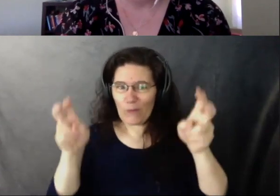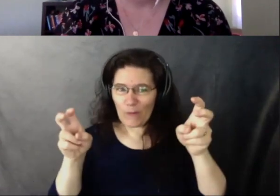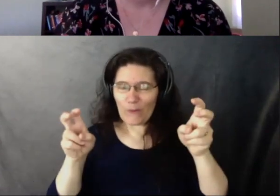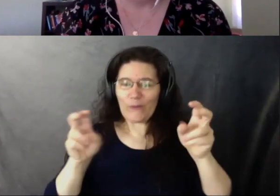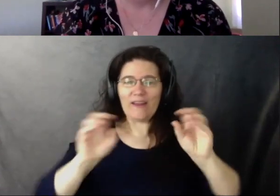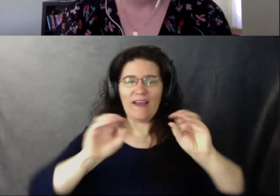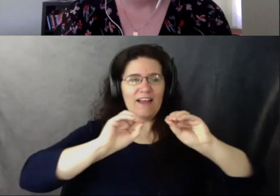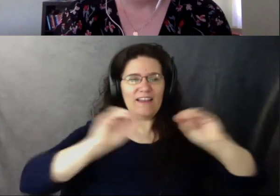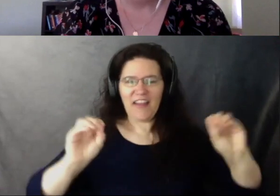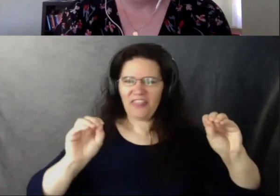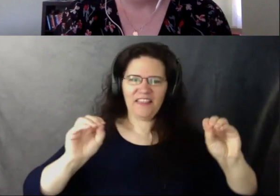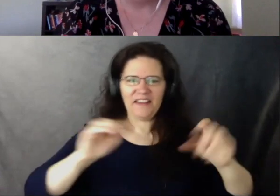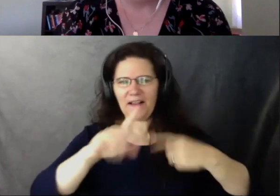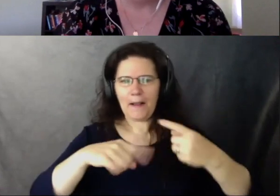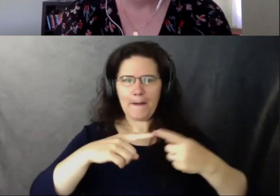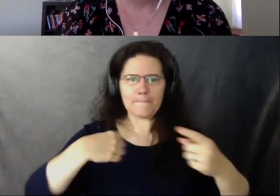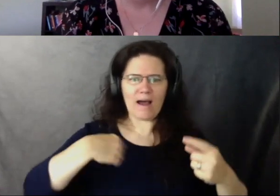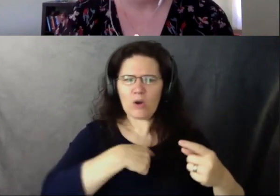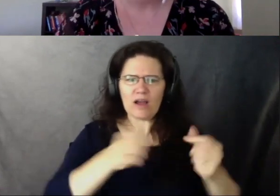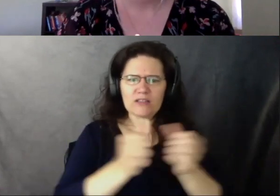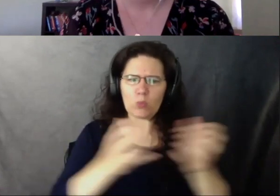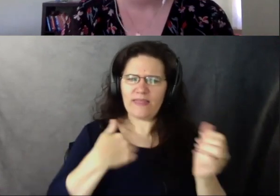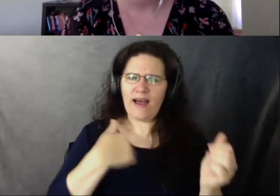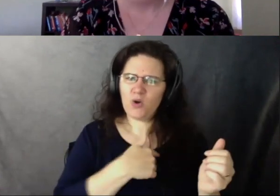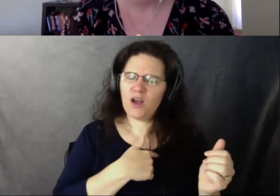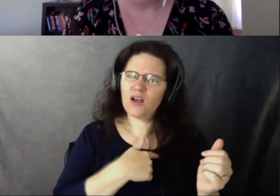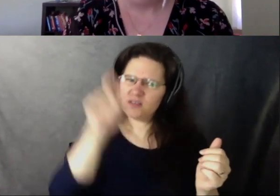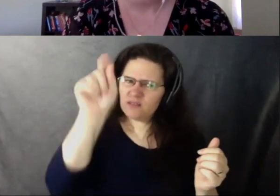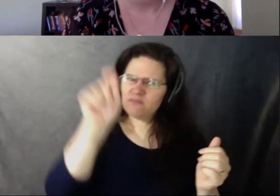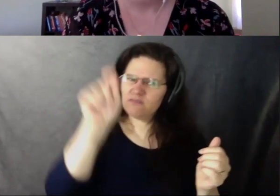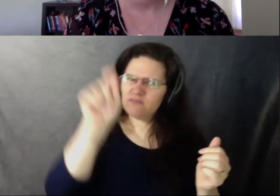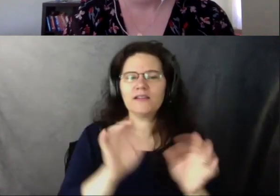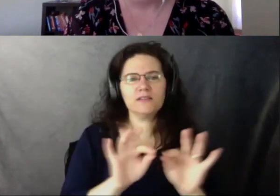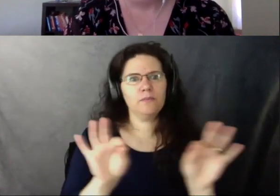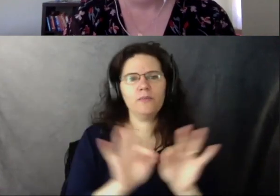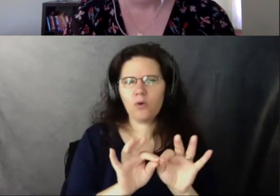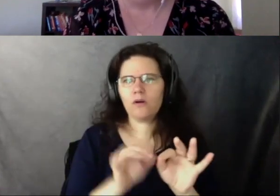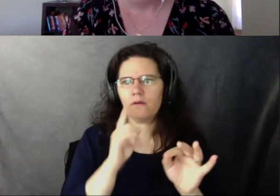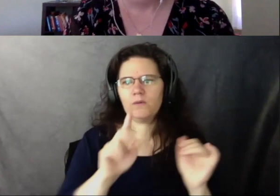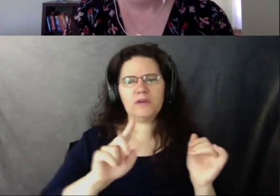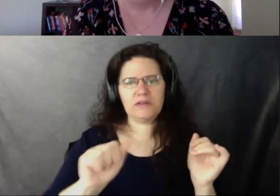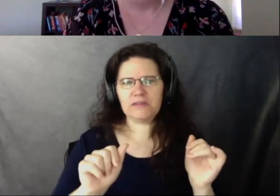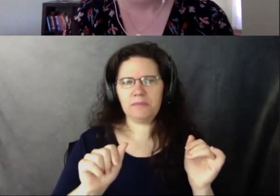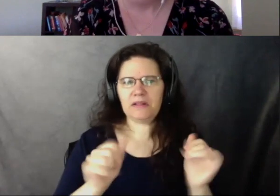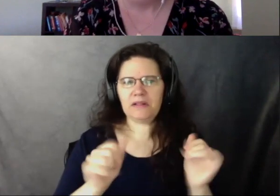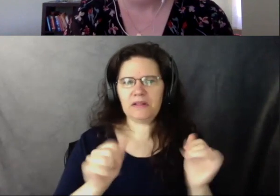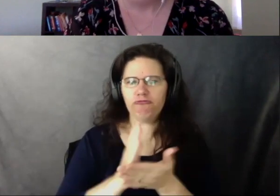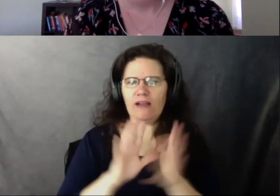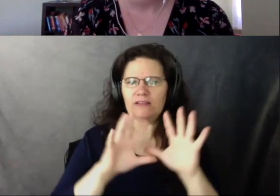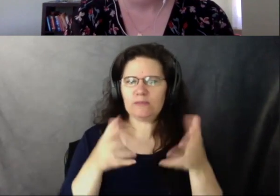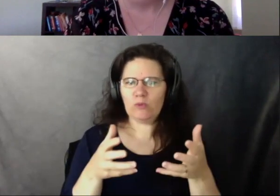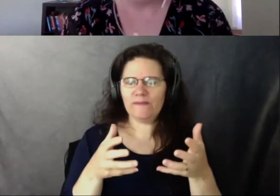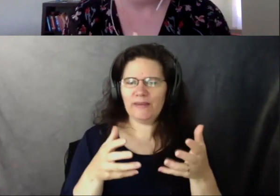of the disability rights movement, and it's very important. It's definitely a best